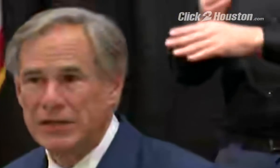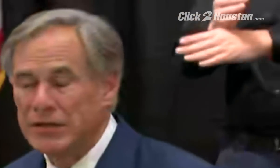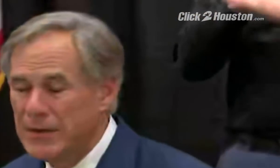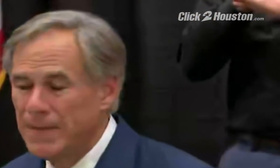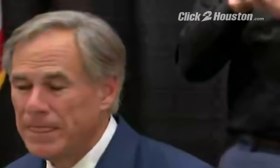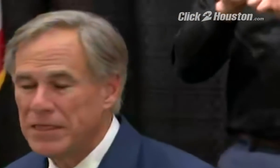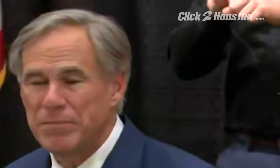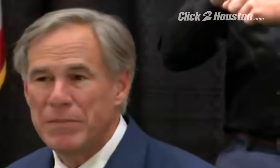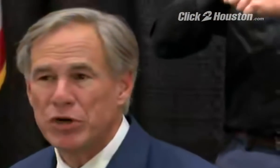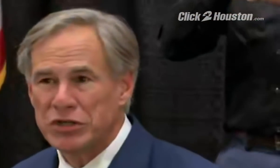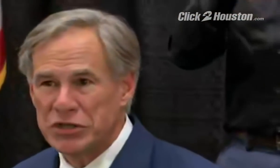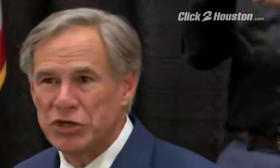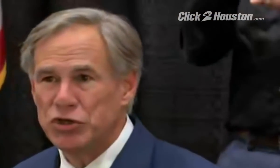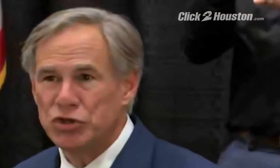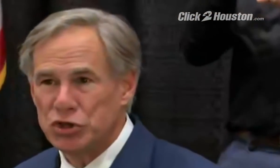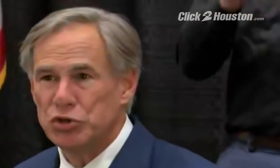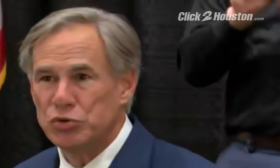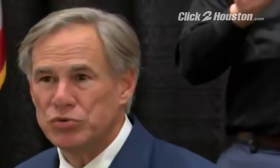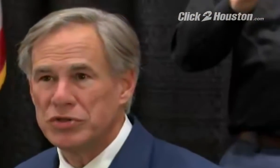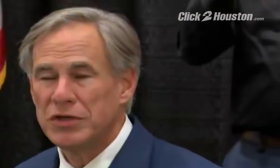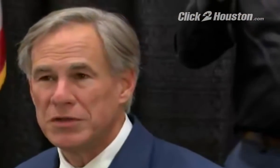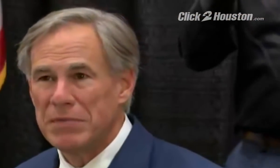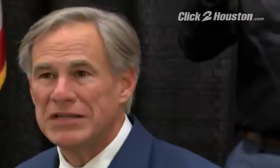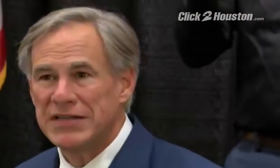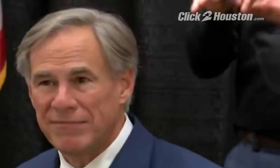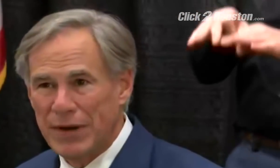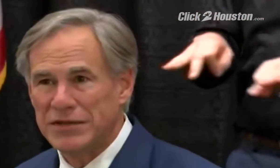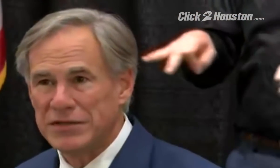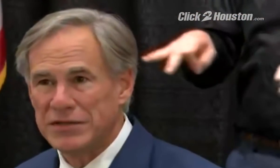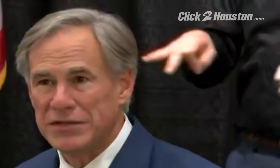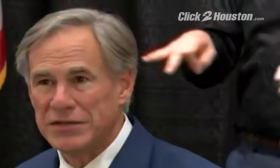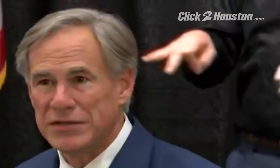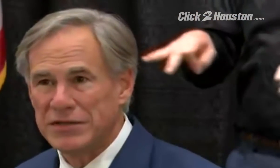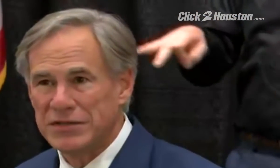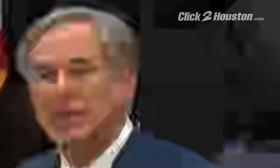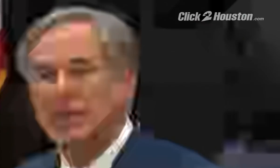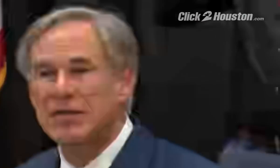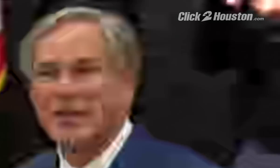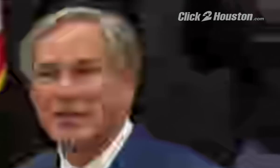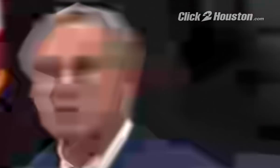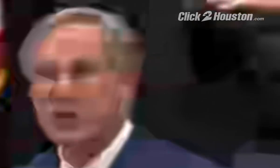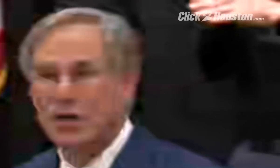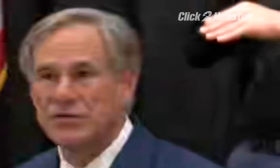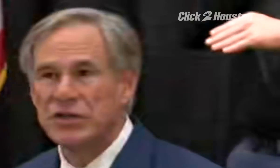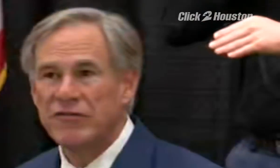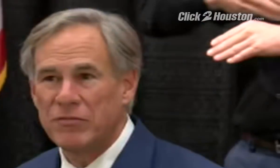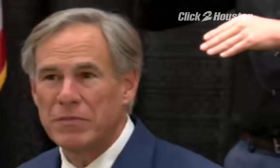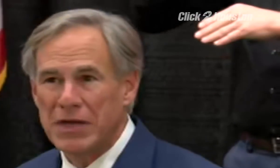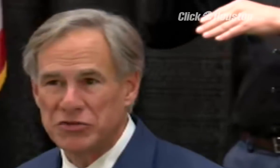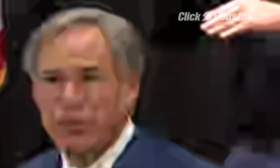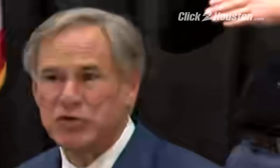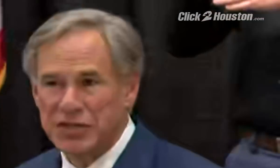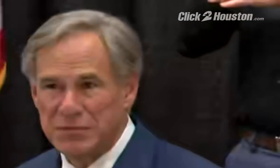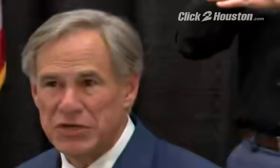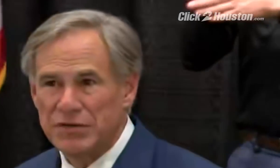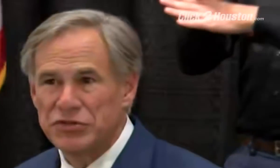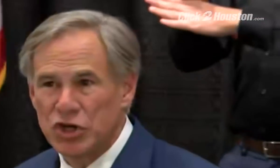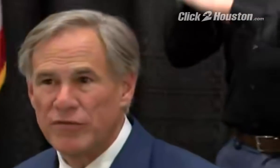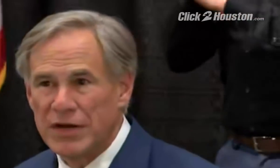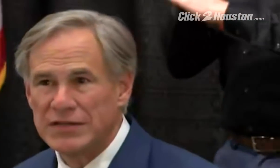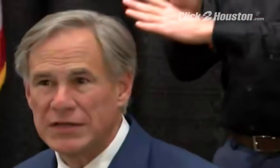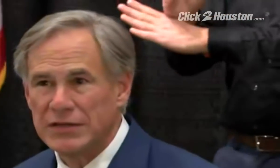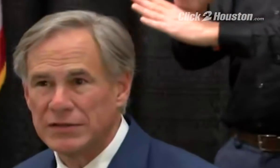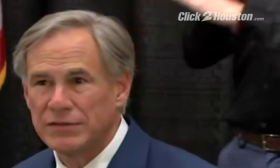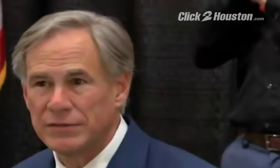made clear, that people continue to use the best safe practices so they can prevent themselves from exposing themselves